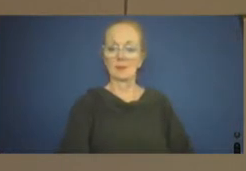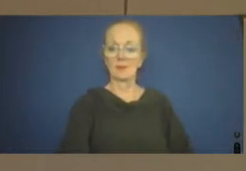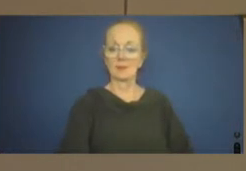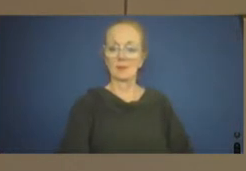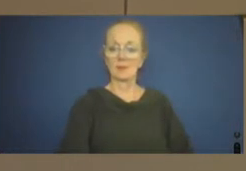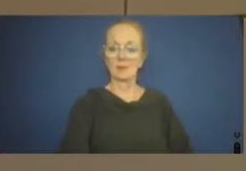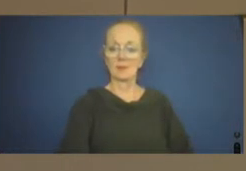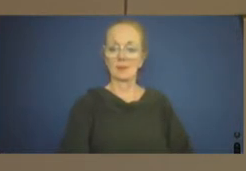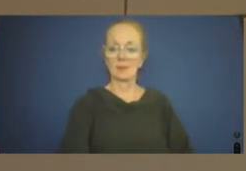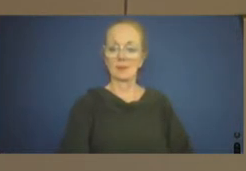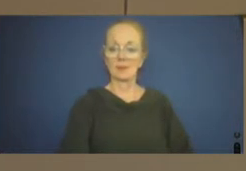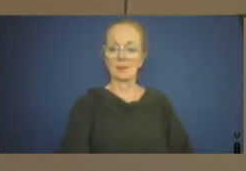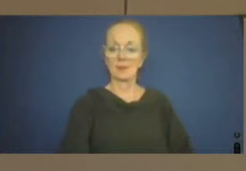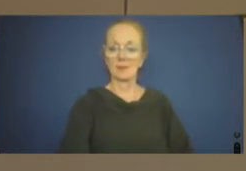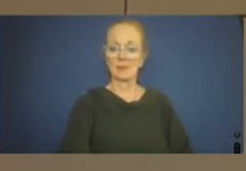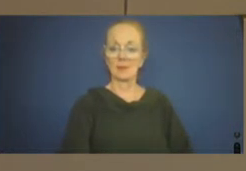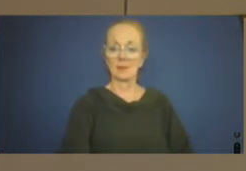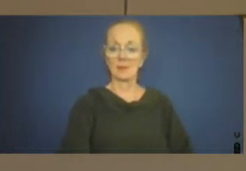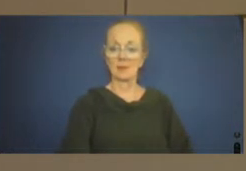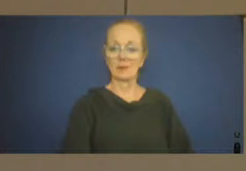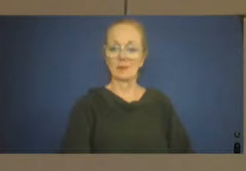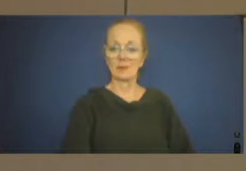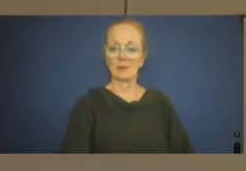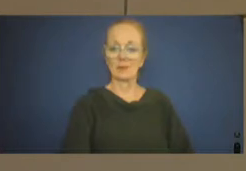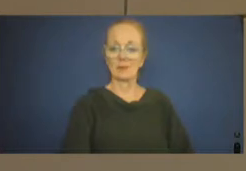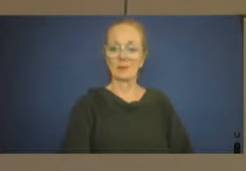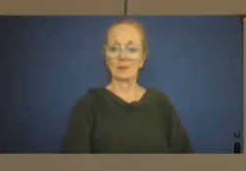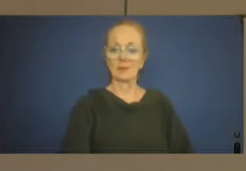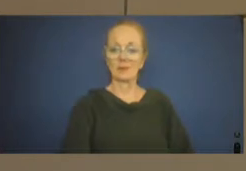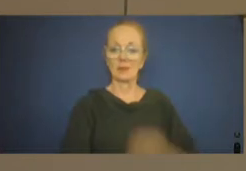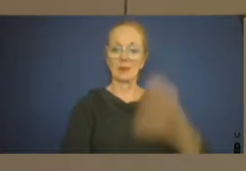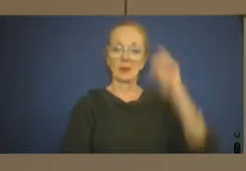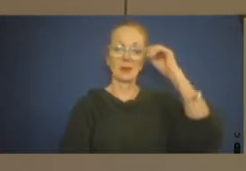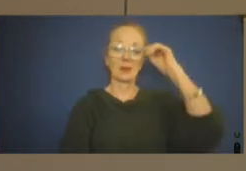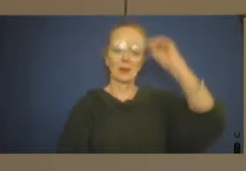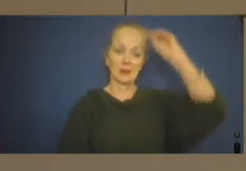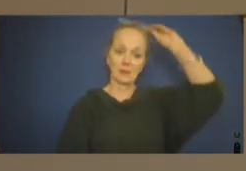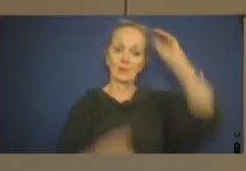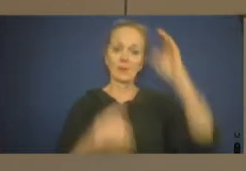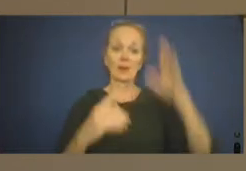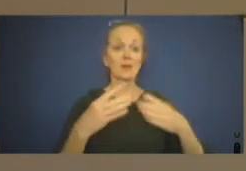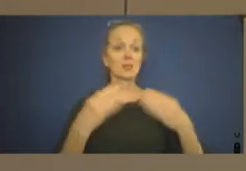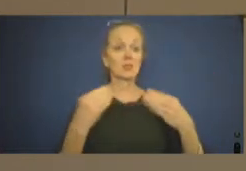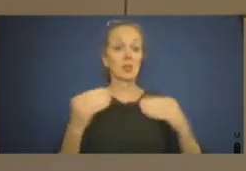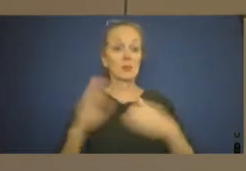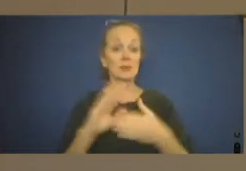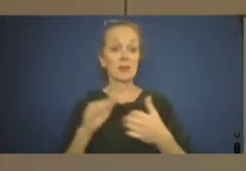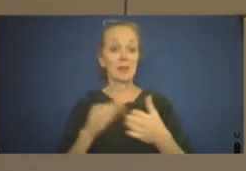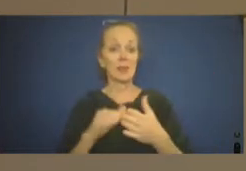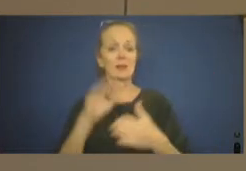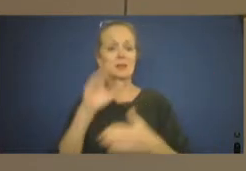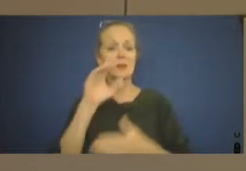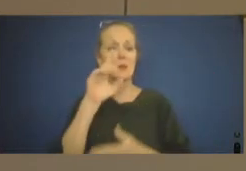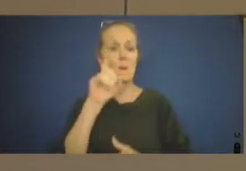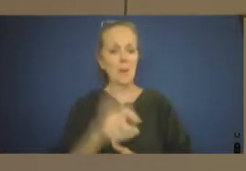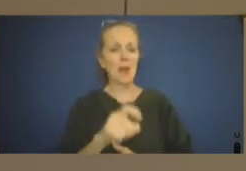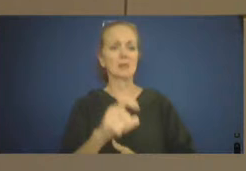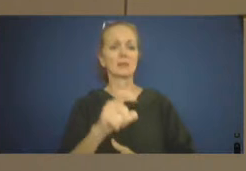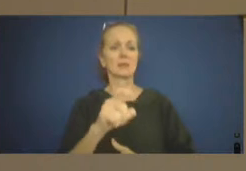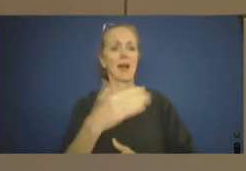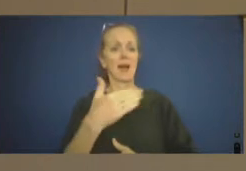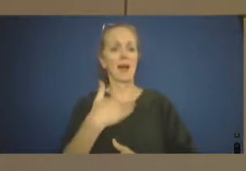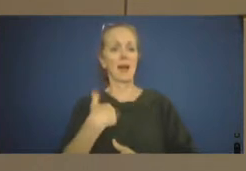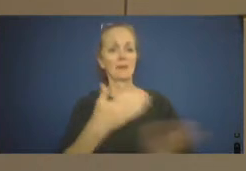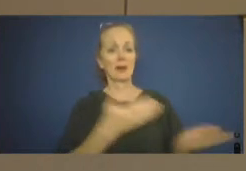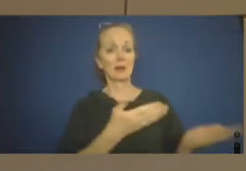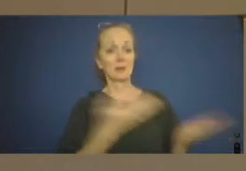have deliveries. So if you've got a shopping center, they have to be able to have their deliveries, period. So